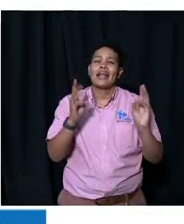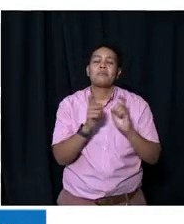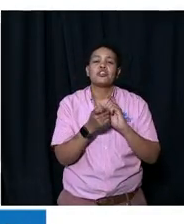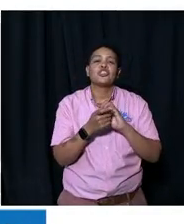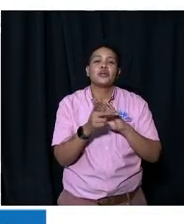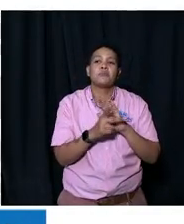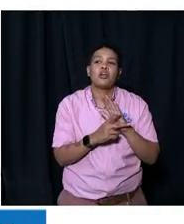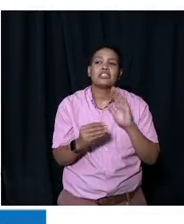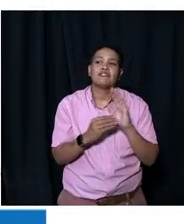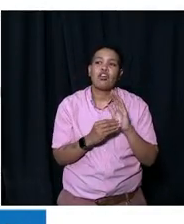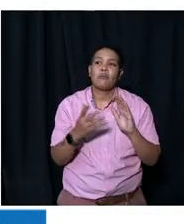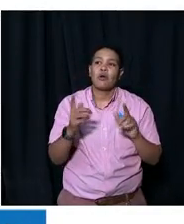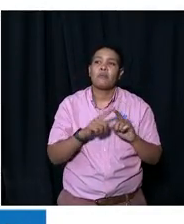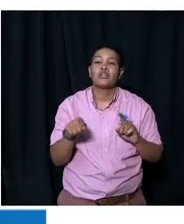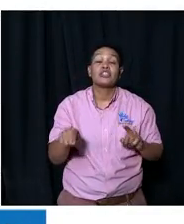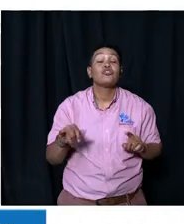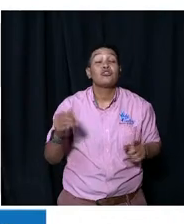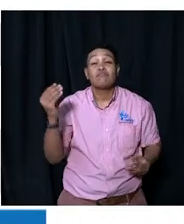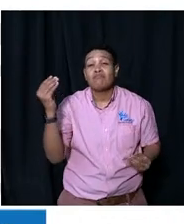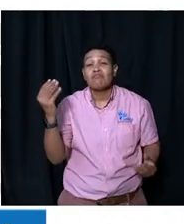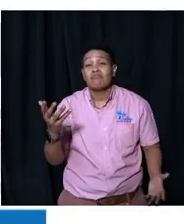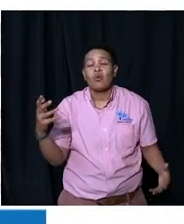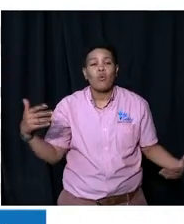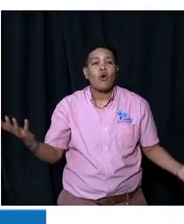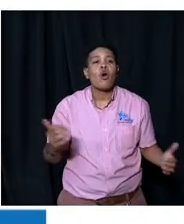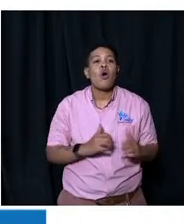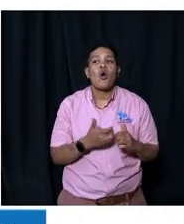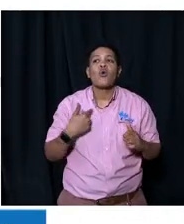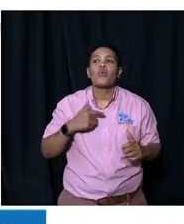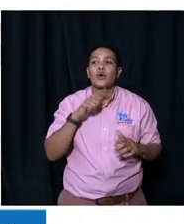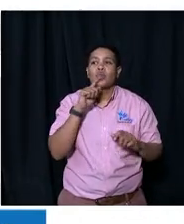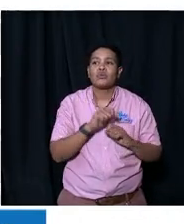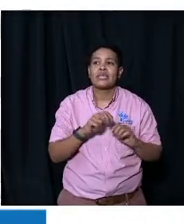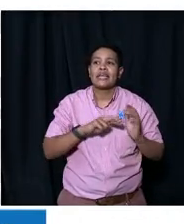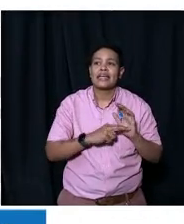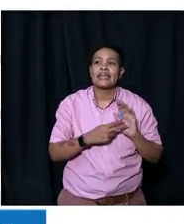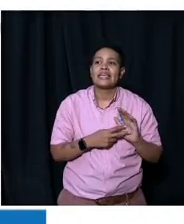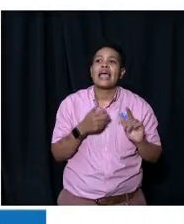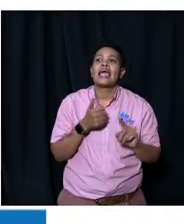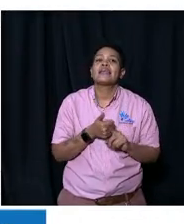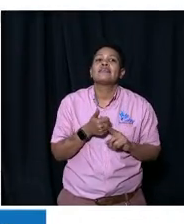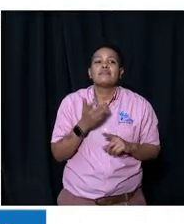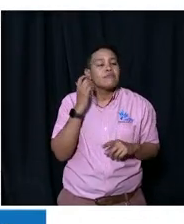policy framework, but this is just to give you an idea of how we intend